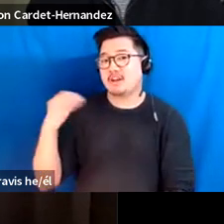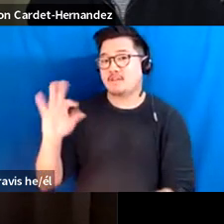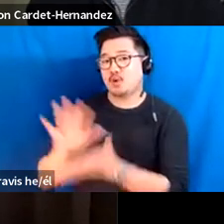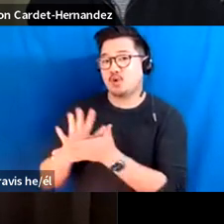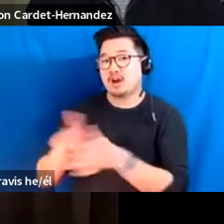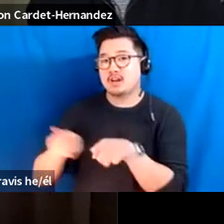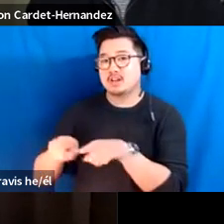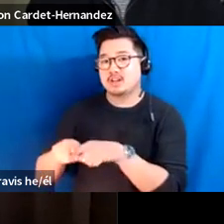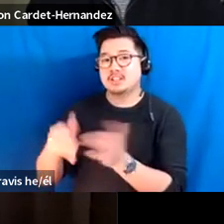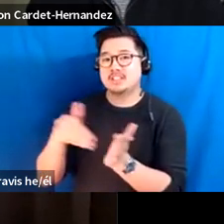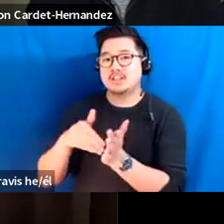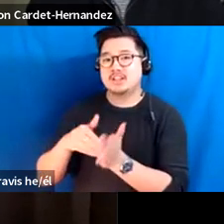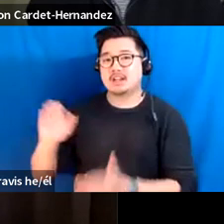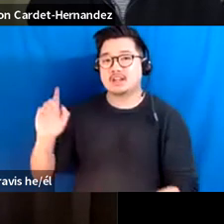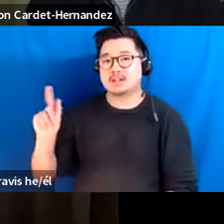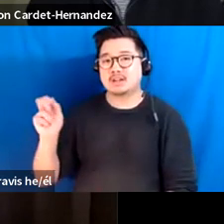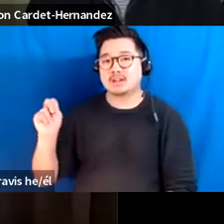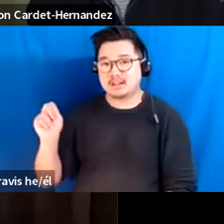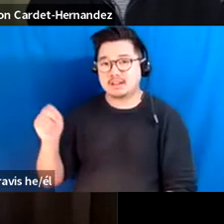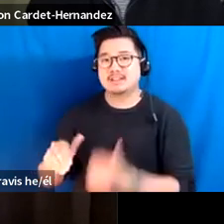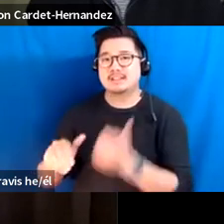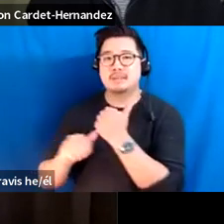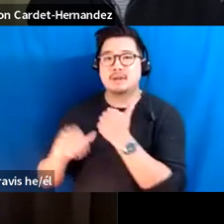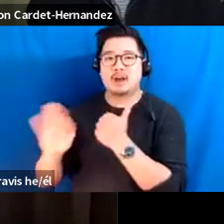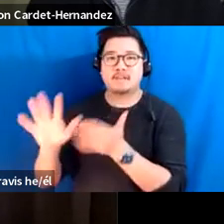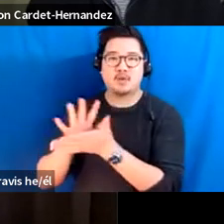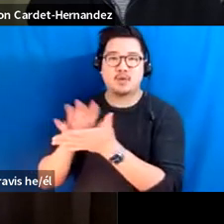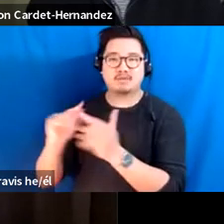eccleston deputy of academics